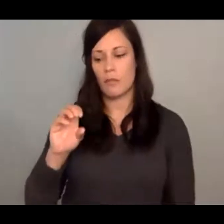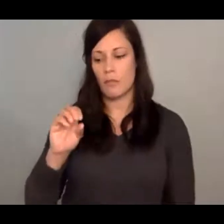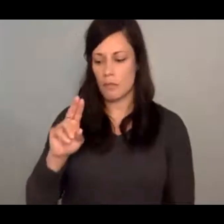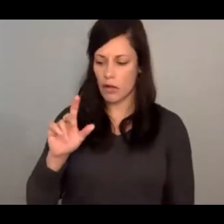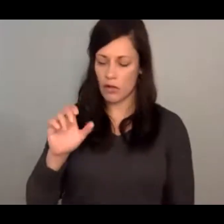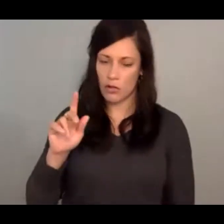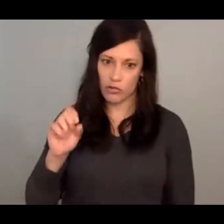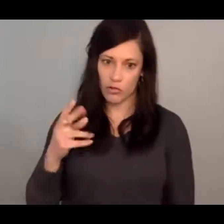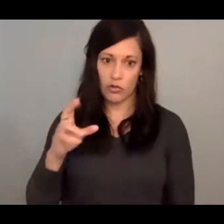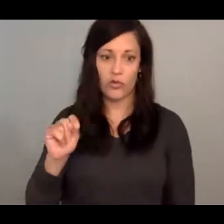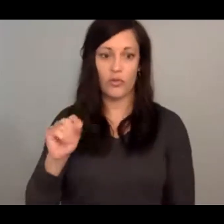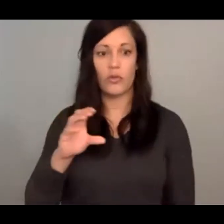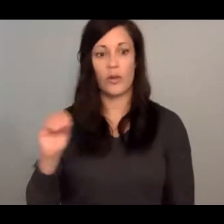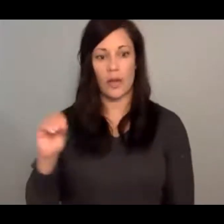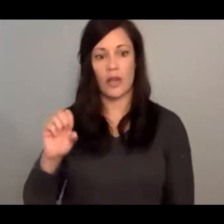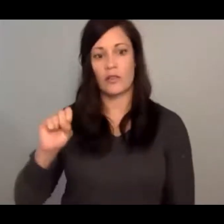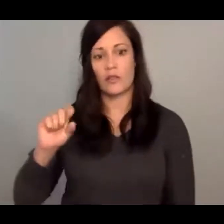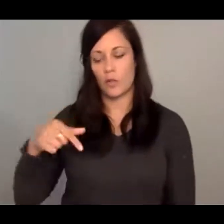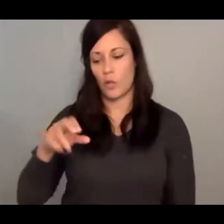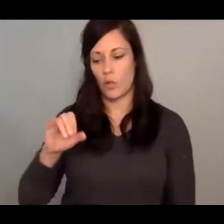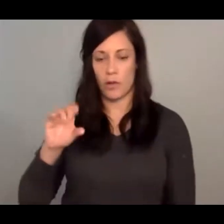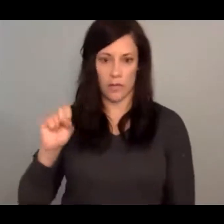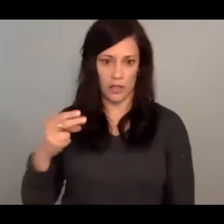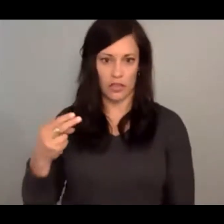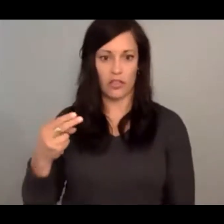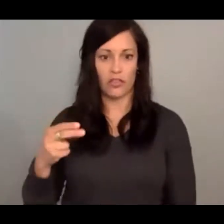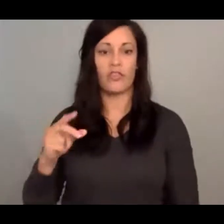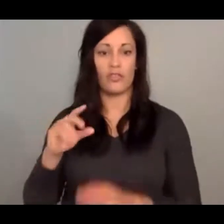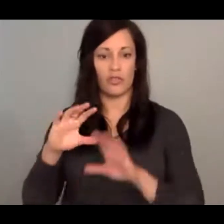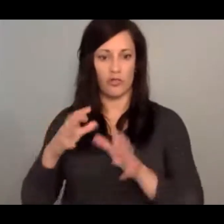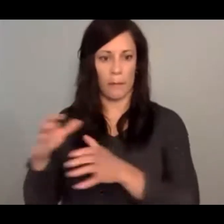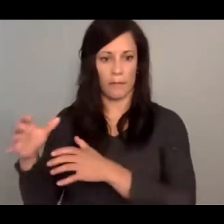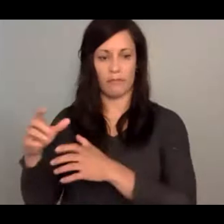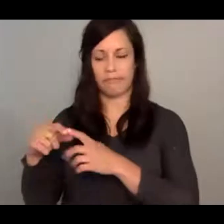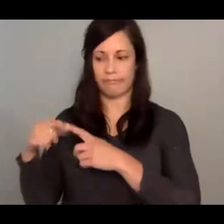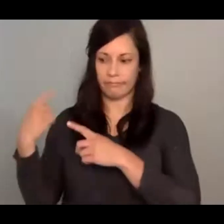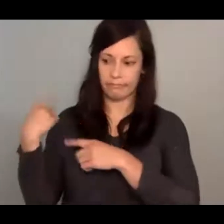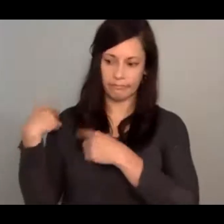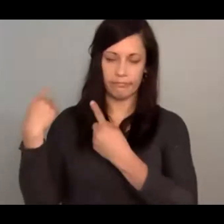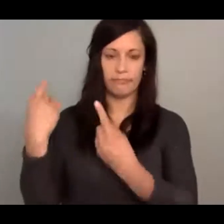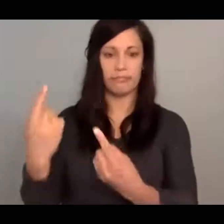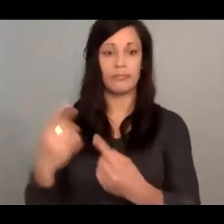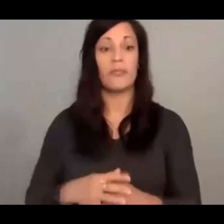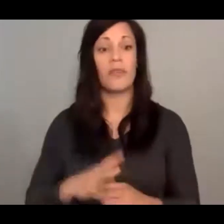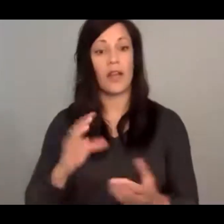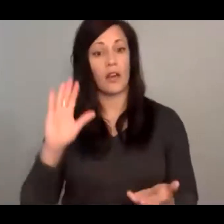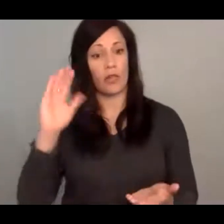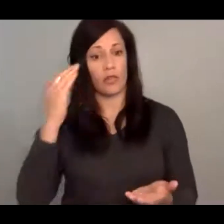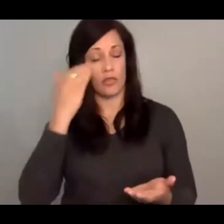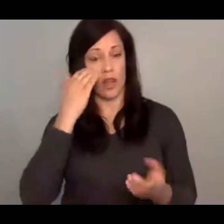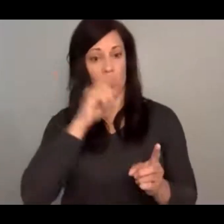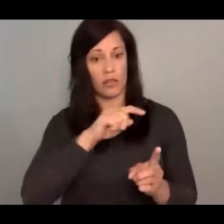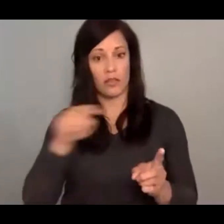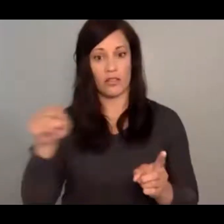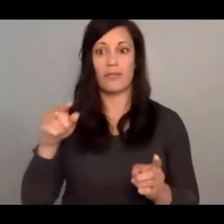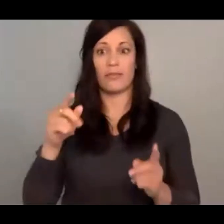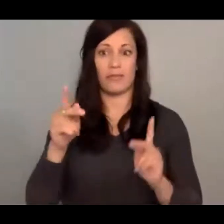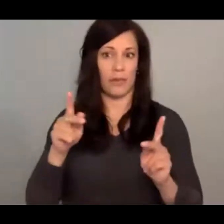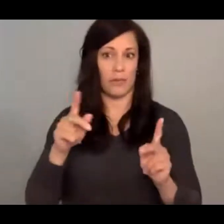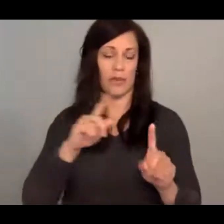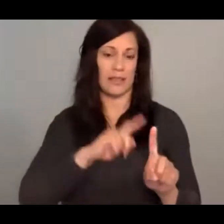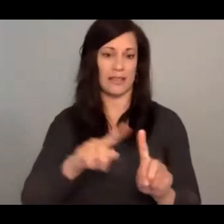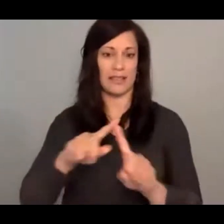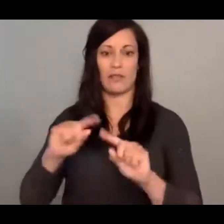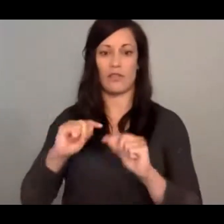stewarded this land throughout the generations. I would also like to acknowledge that many with us today are on different territories, and we join